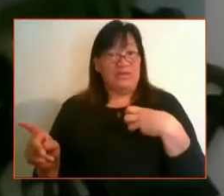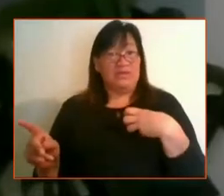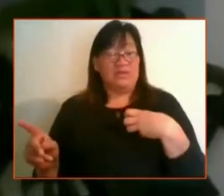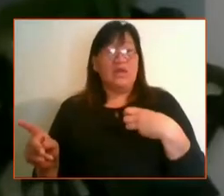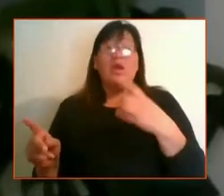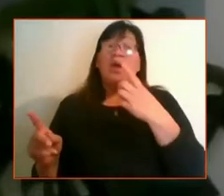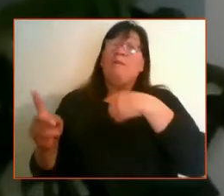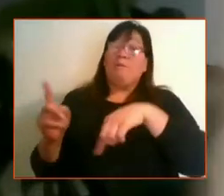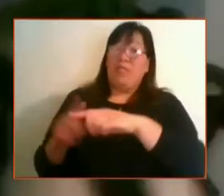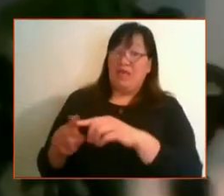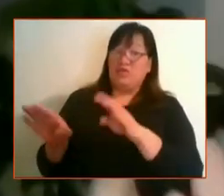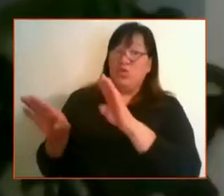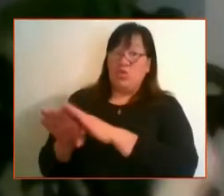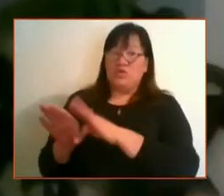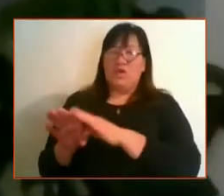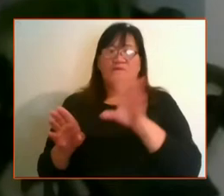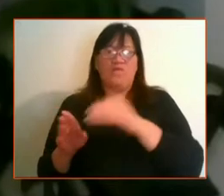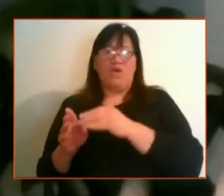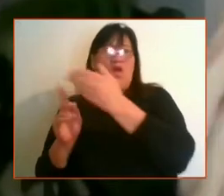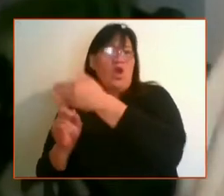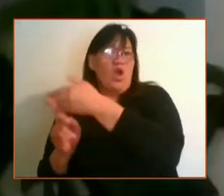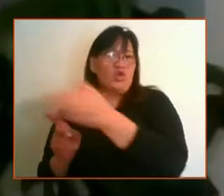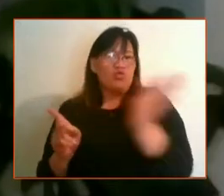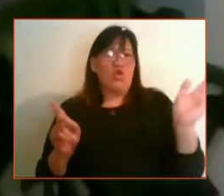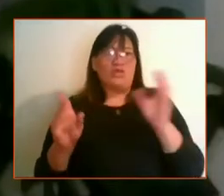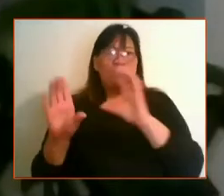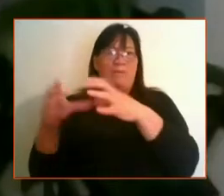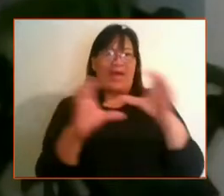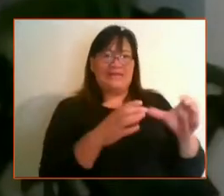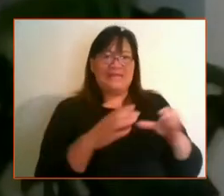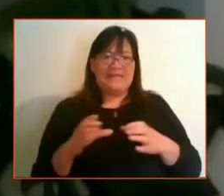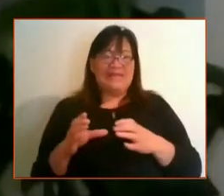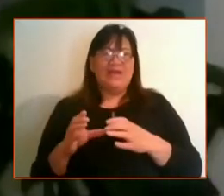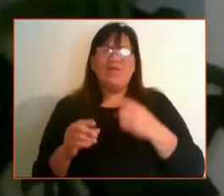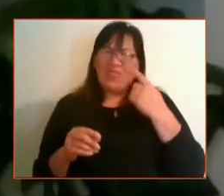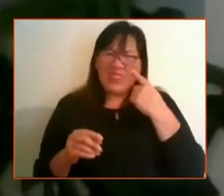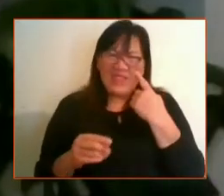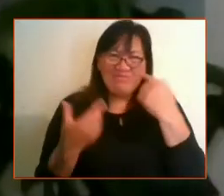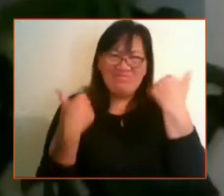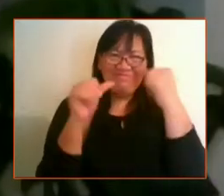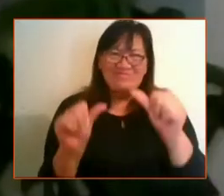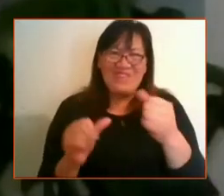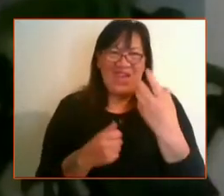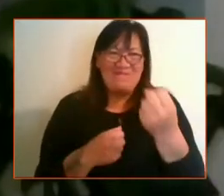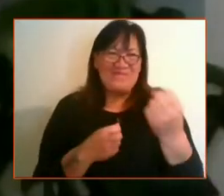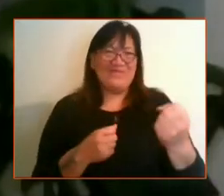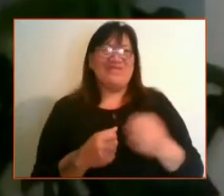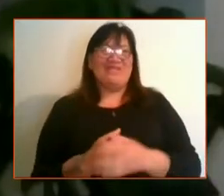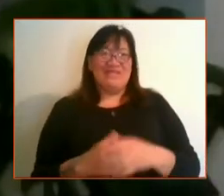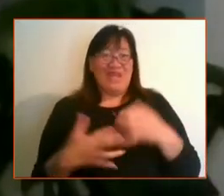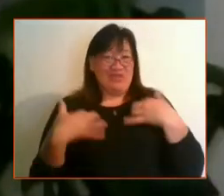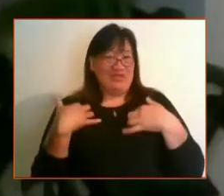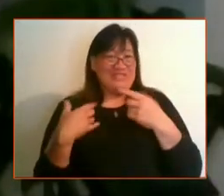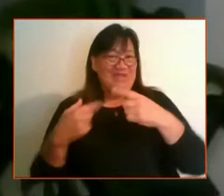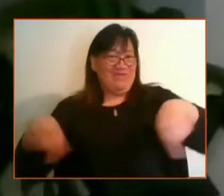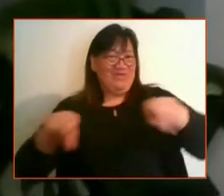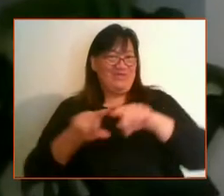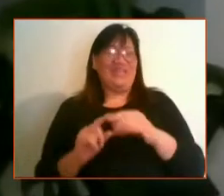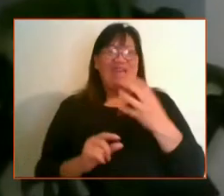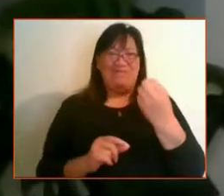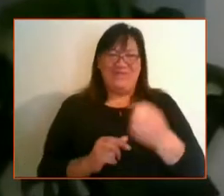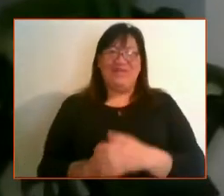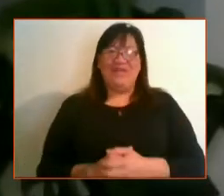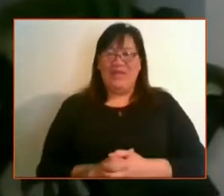well out of a cross-party group, which it appears as though we have some interest in tonight, means